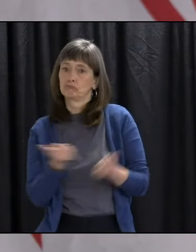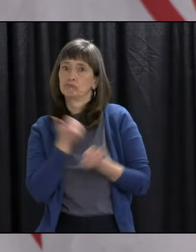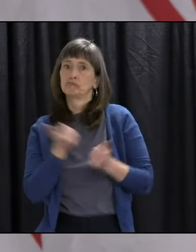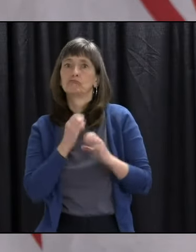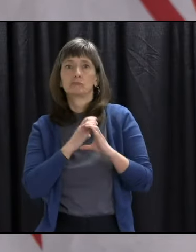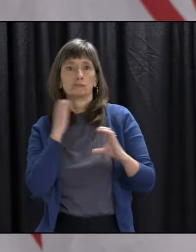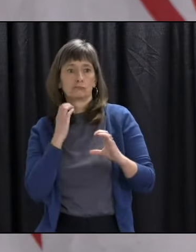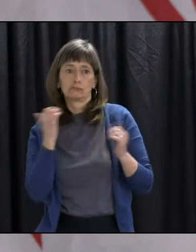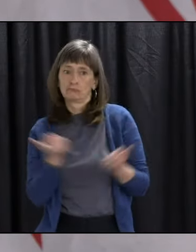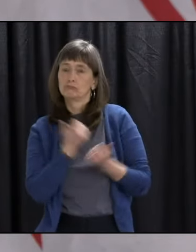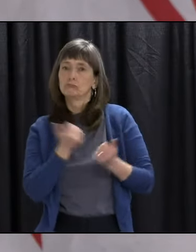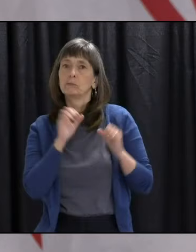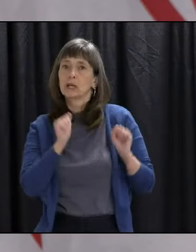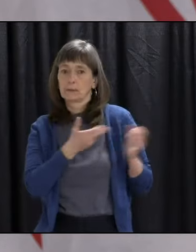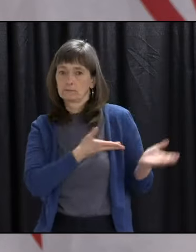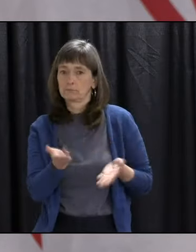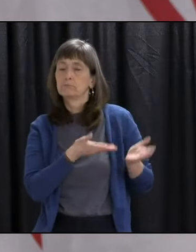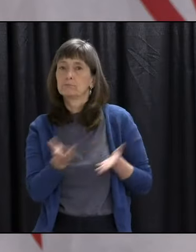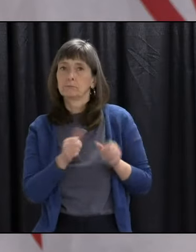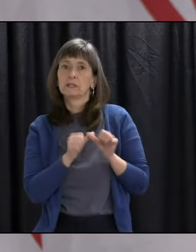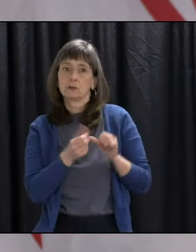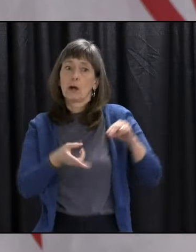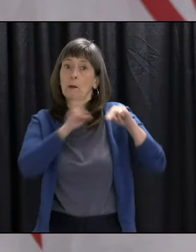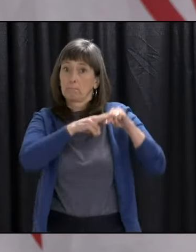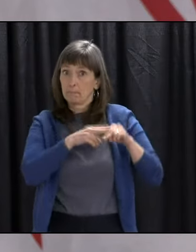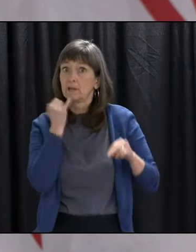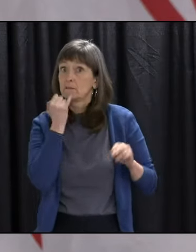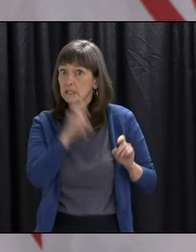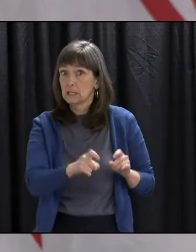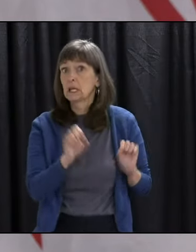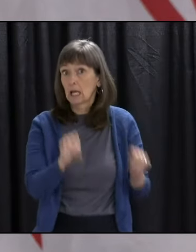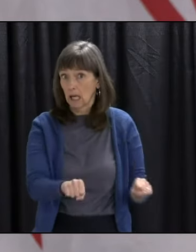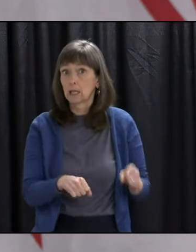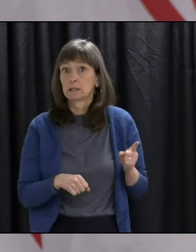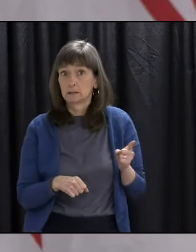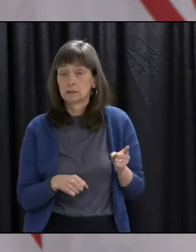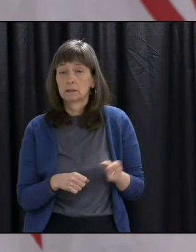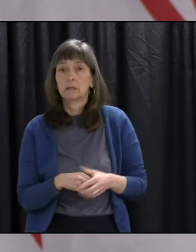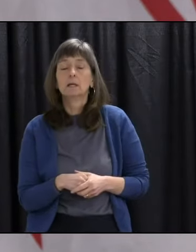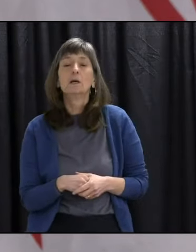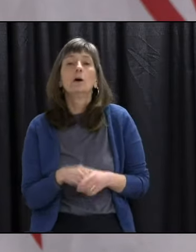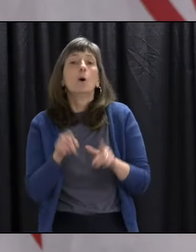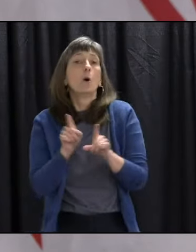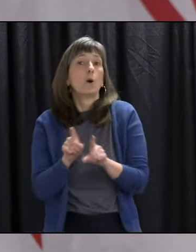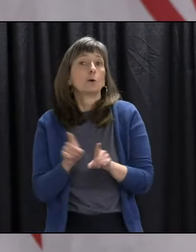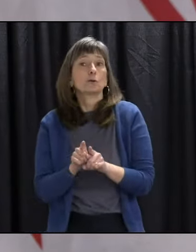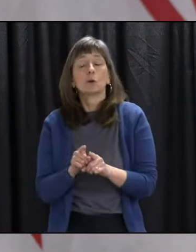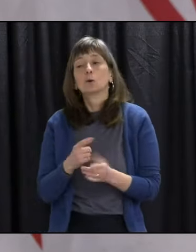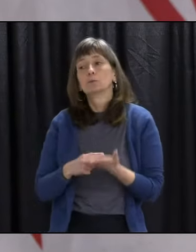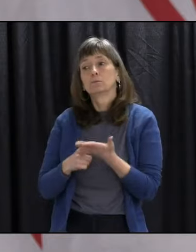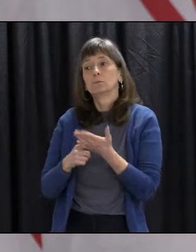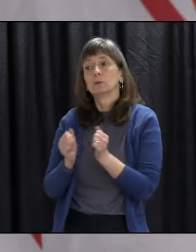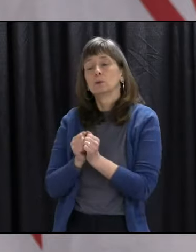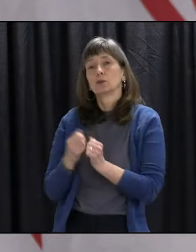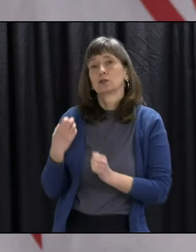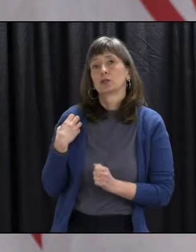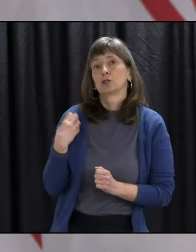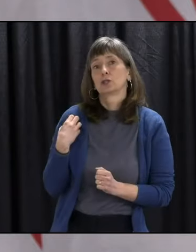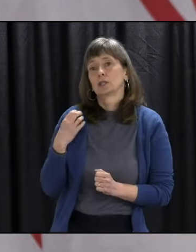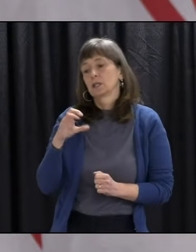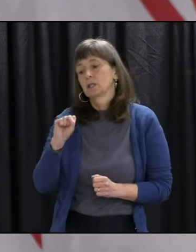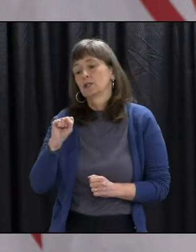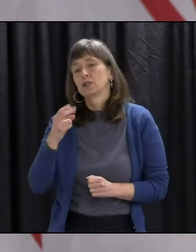meet the demands of our province. Also, I have had many conversations with Minister Seamus O'Regan on this